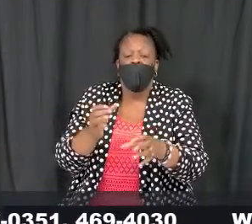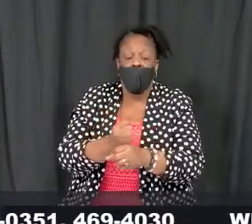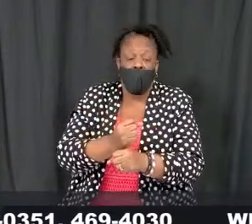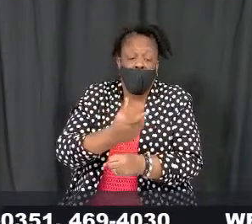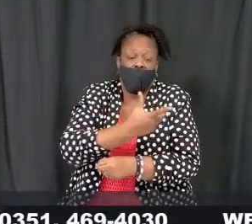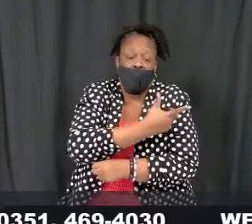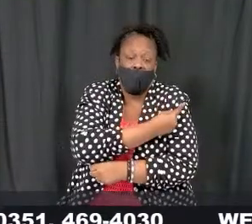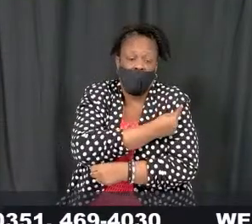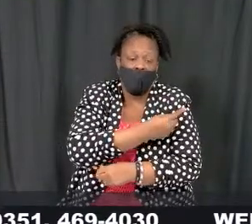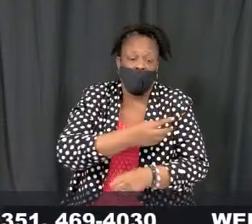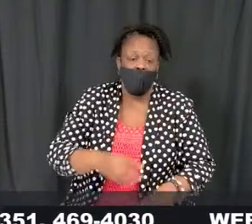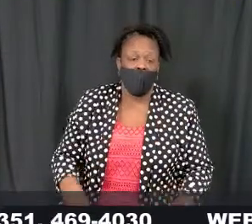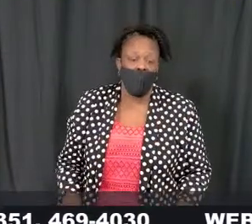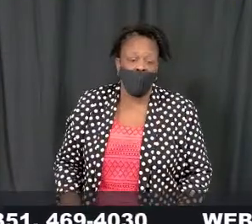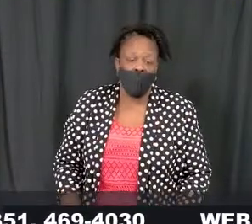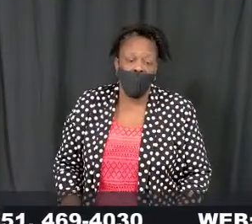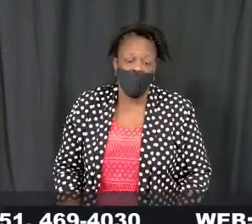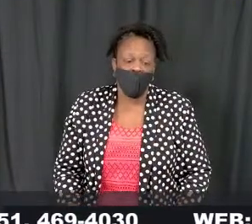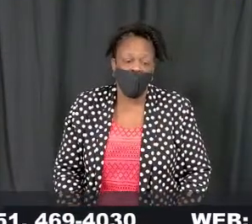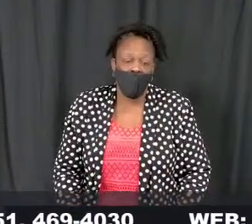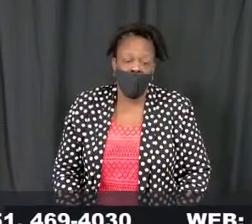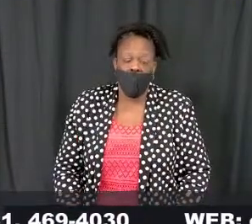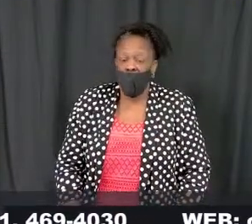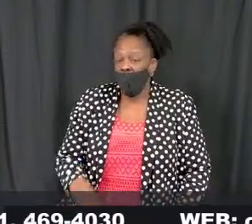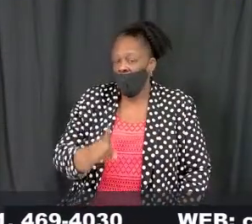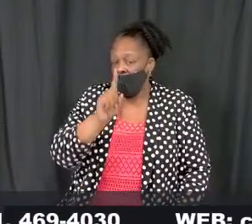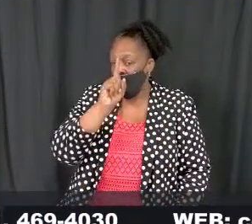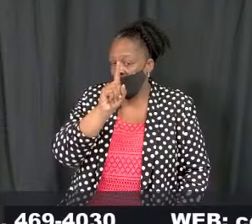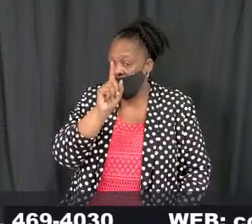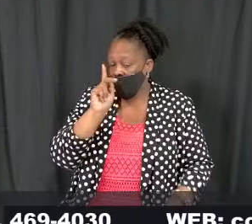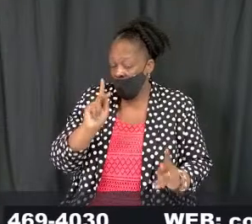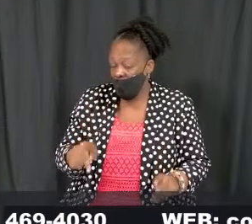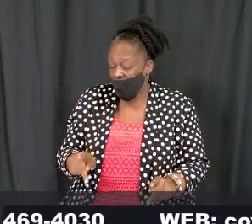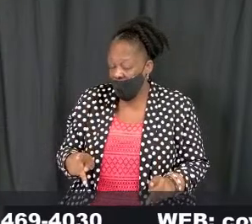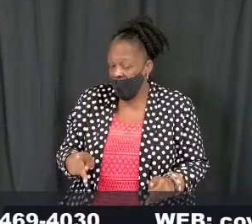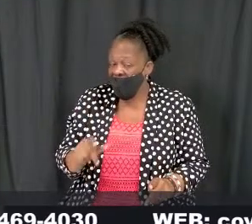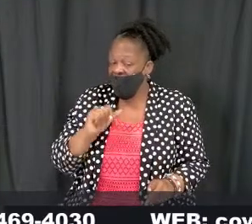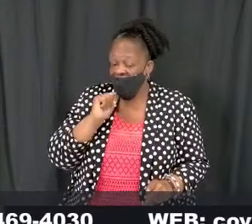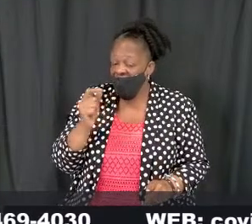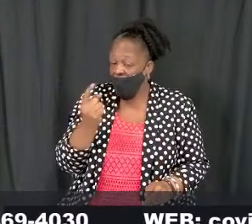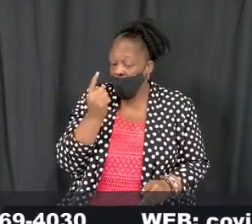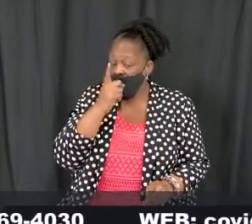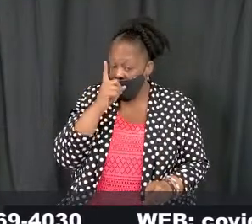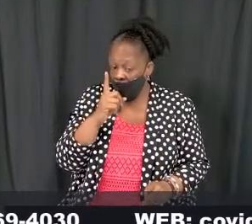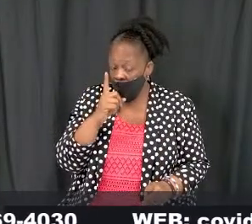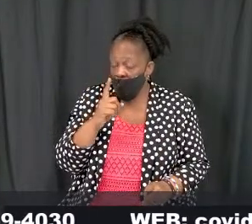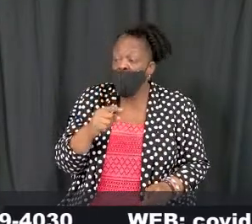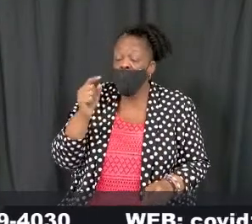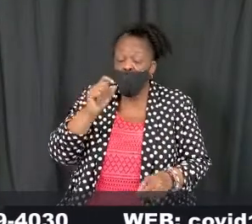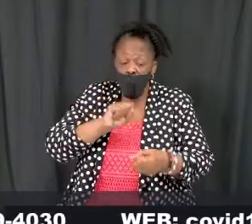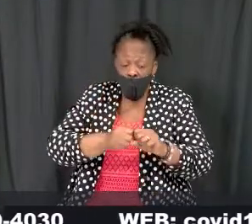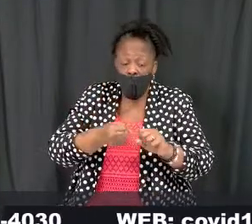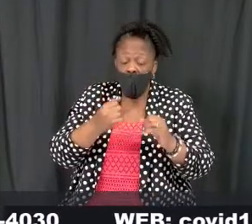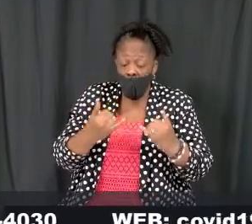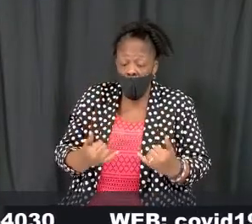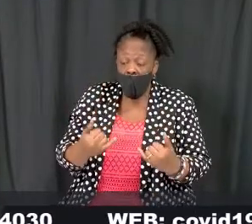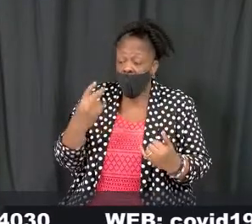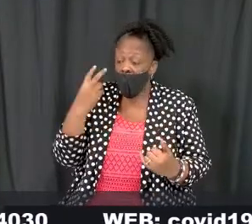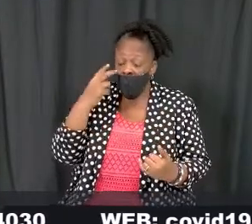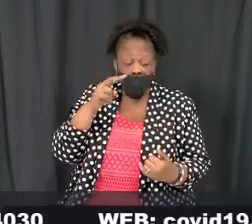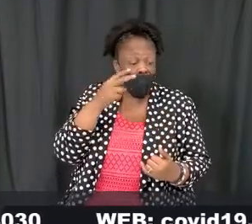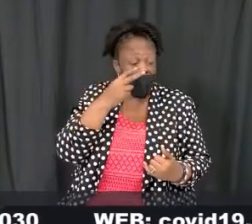members. This one case will not be the only case, as I am certain there are others who